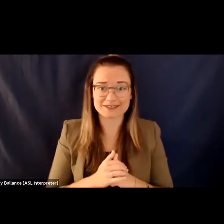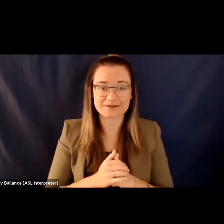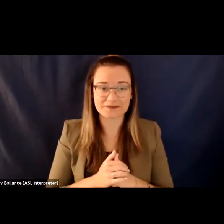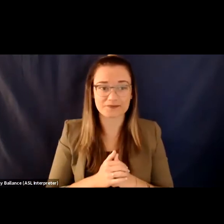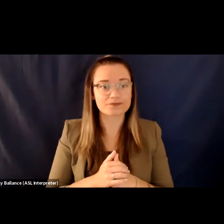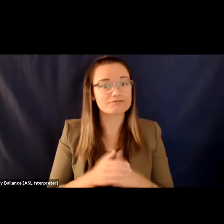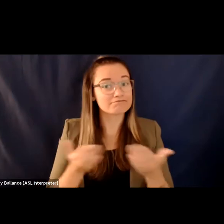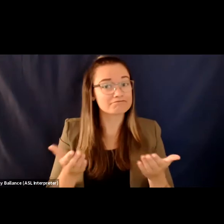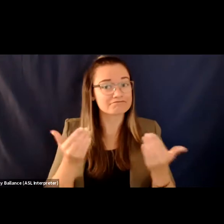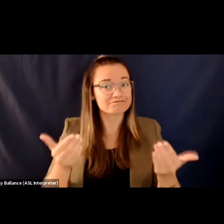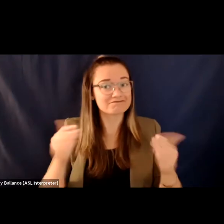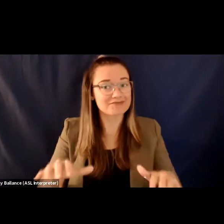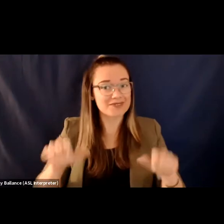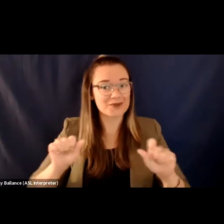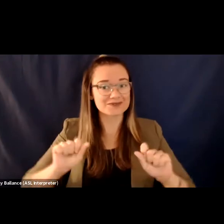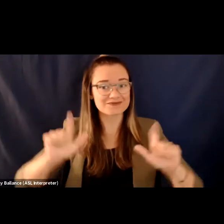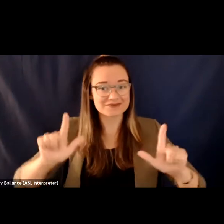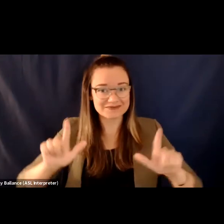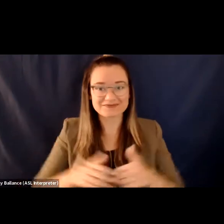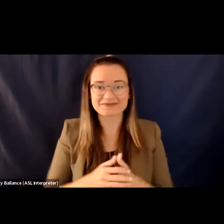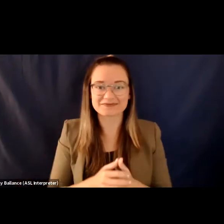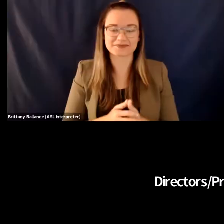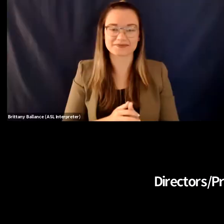Let's bring them up. Let's talk to them.